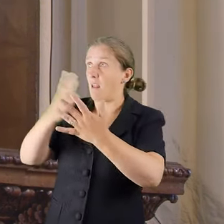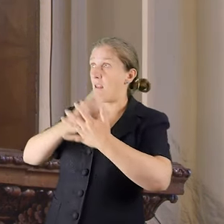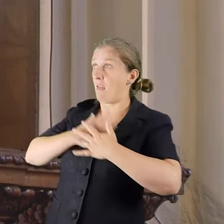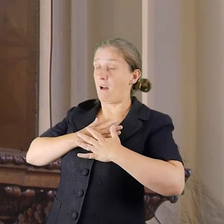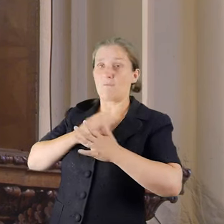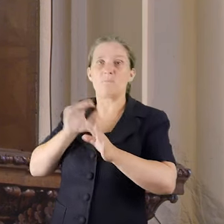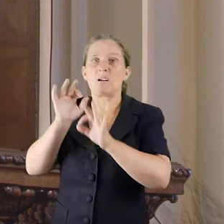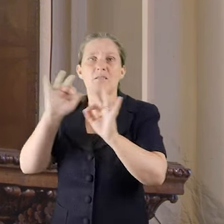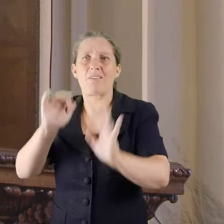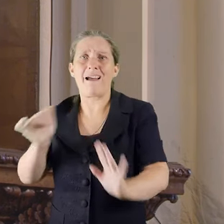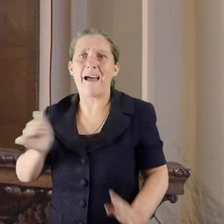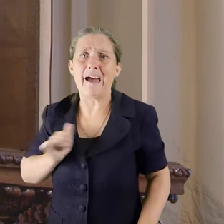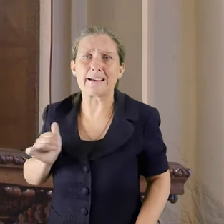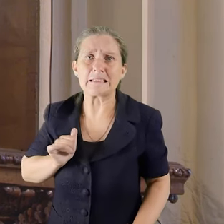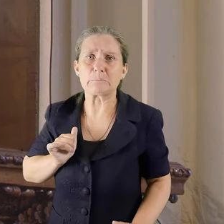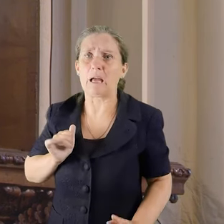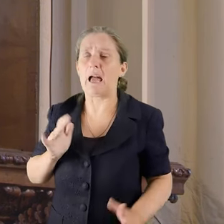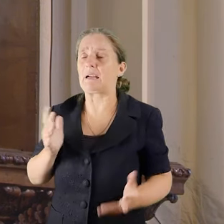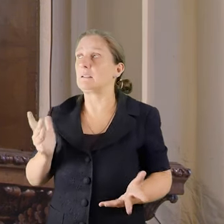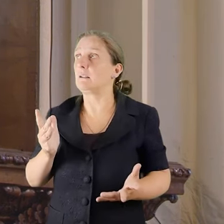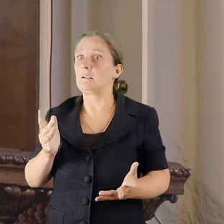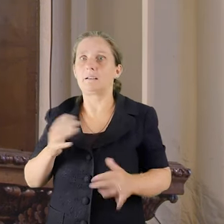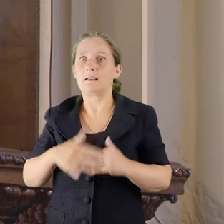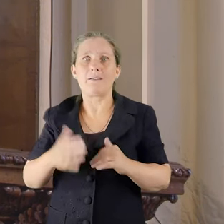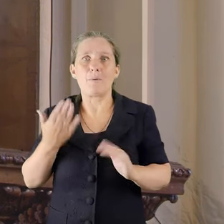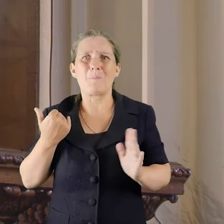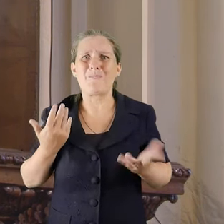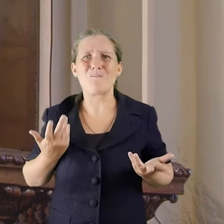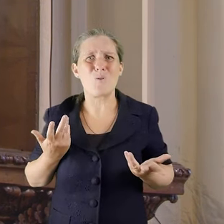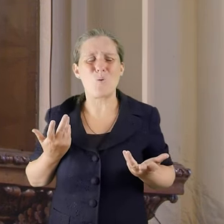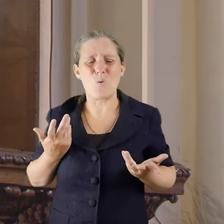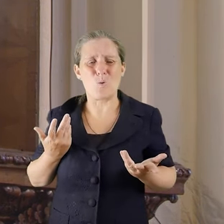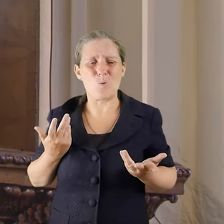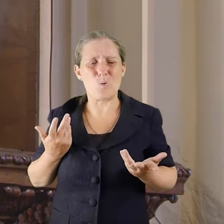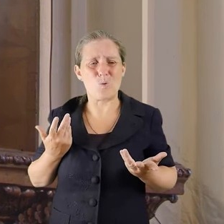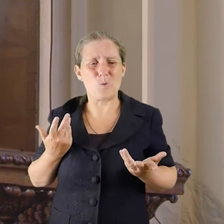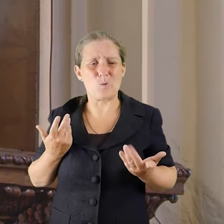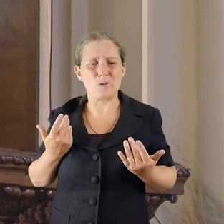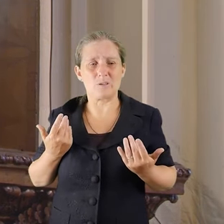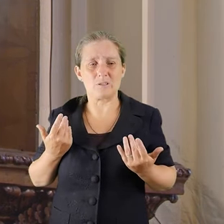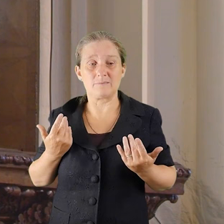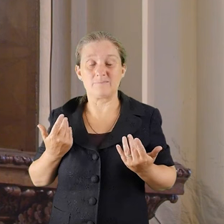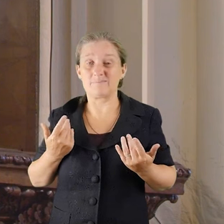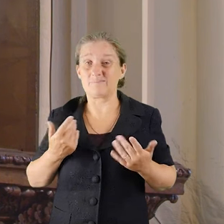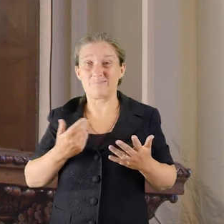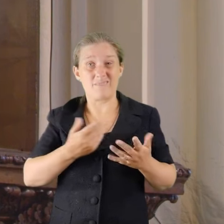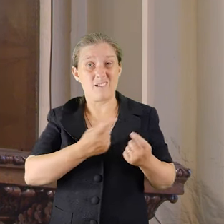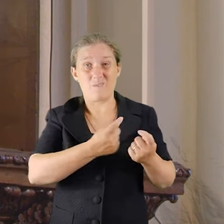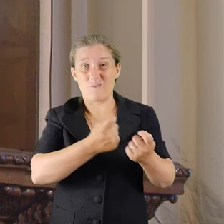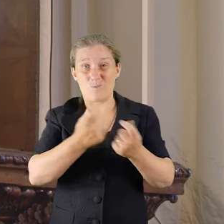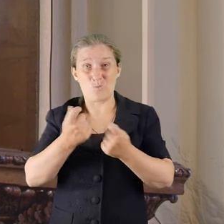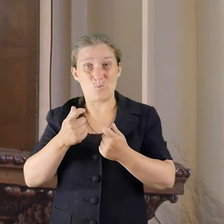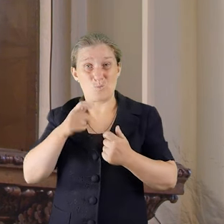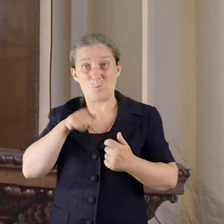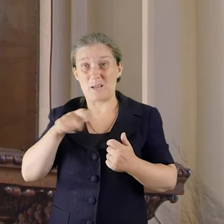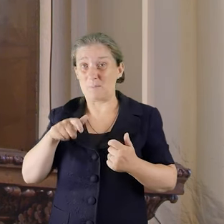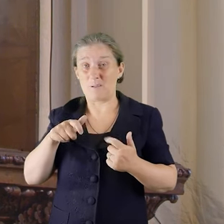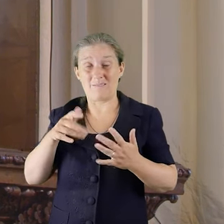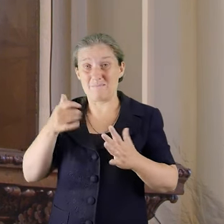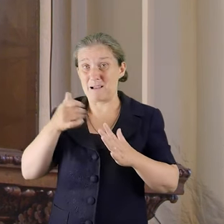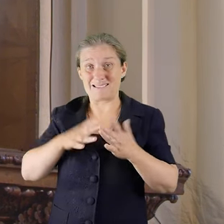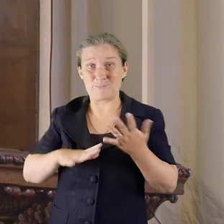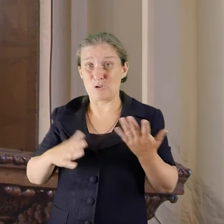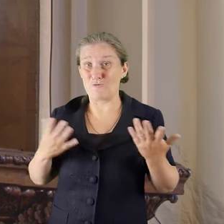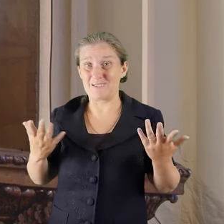and expectation, in a way I had never really done before, in a way that, sadly, so very few people